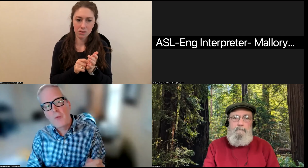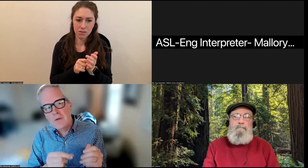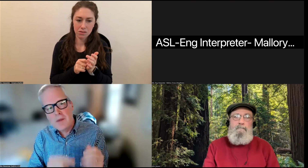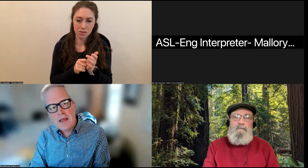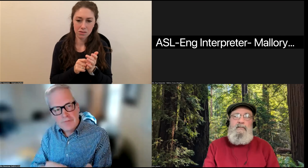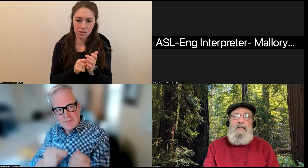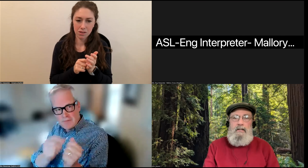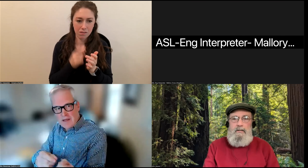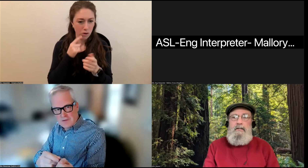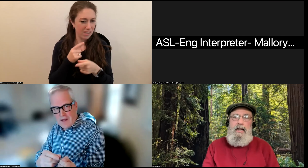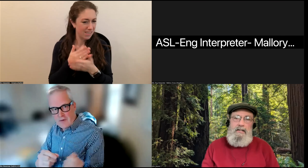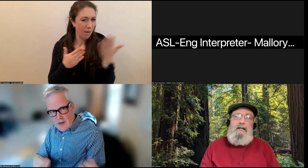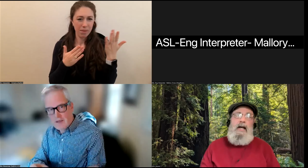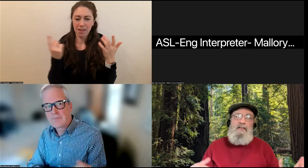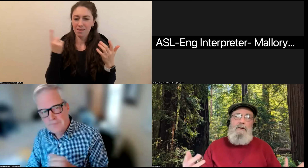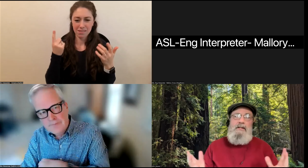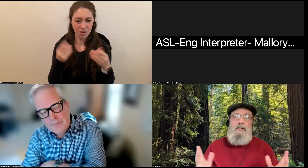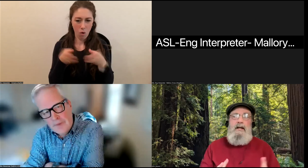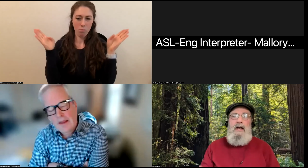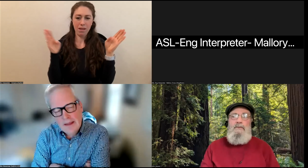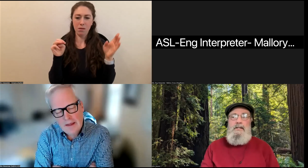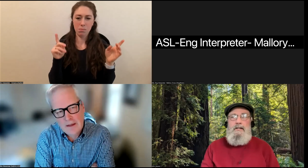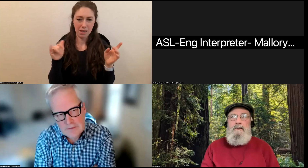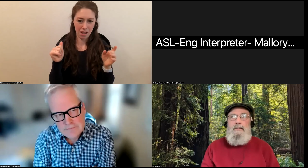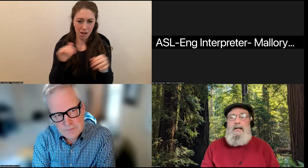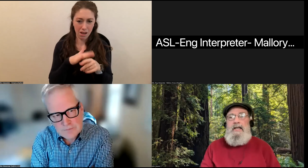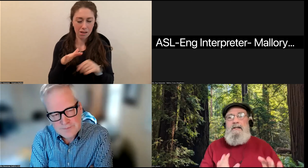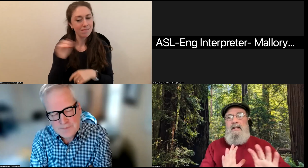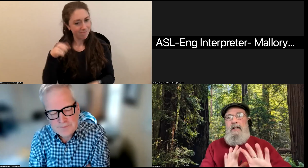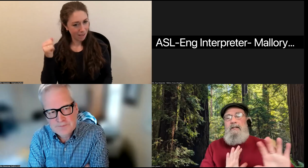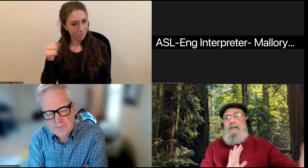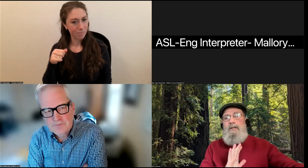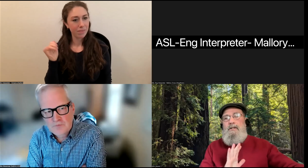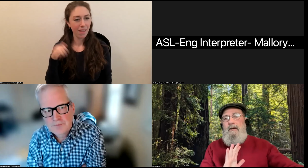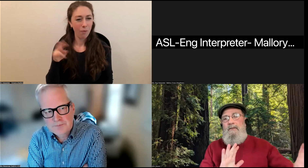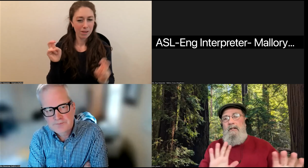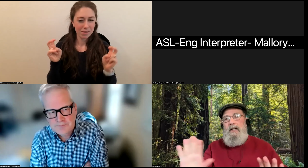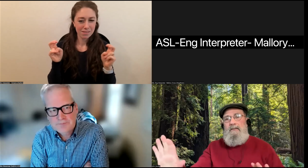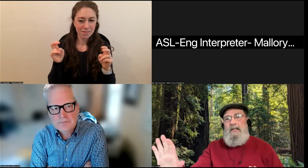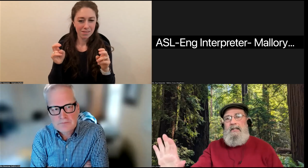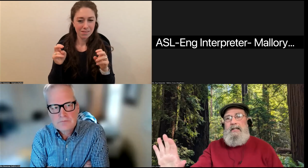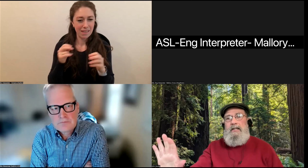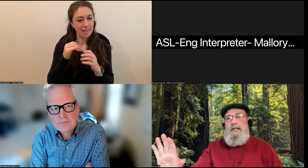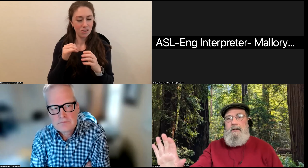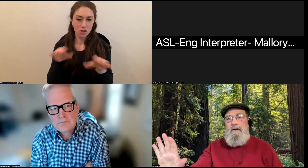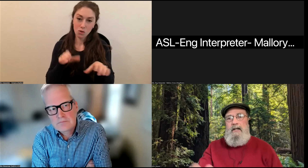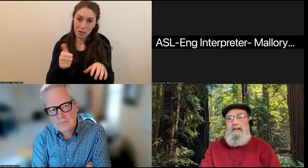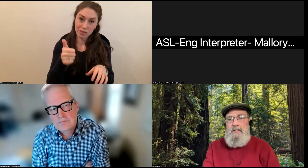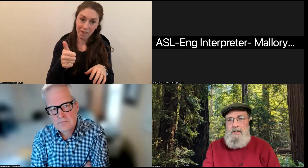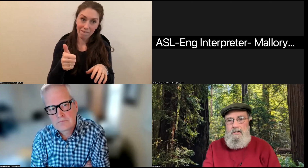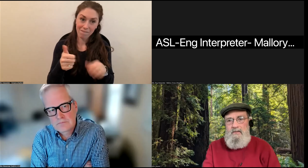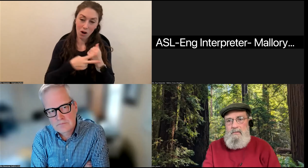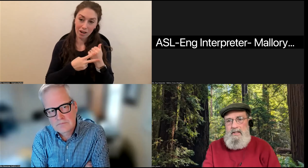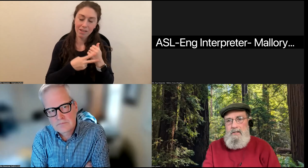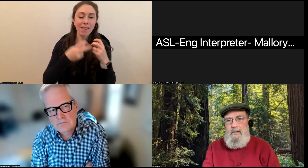published to some yep. open media standard, and, right? And that was the end of the kind of do-it-yourself archiving and getting into this archiving